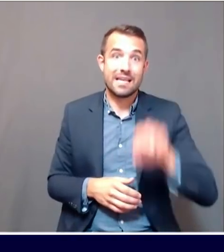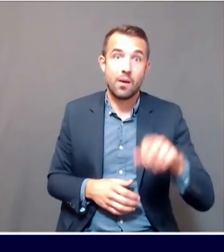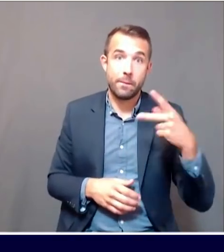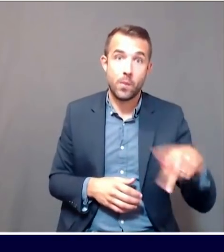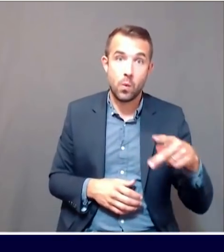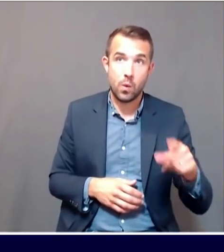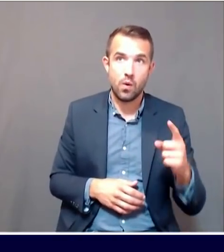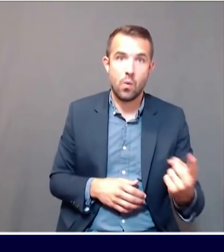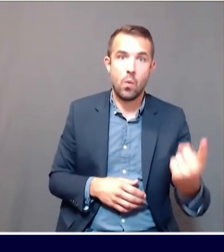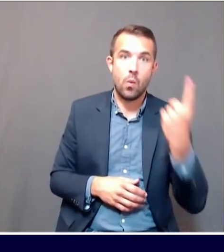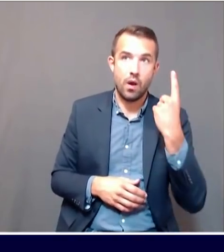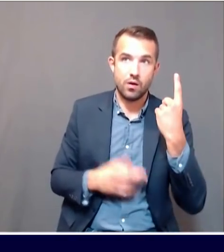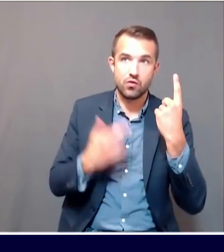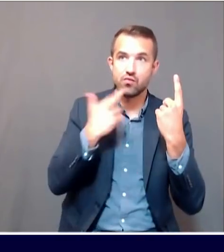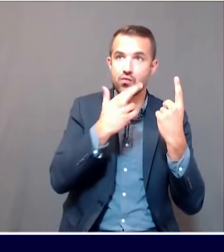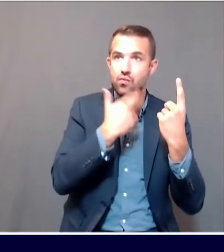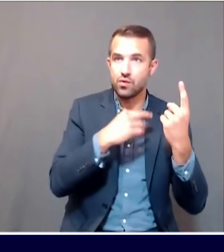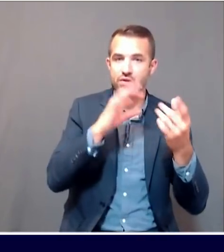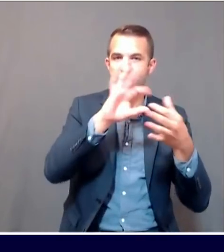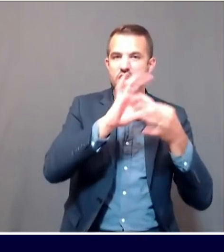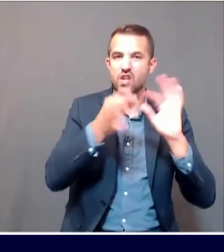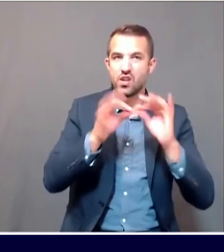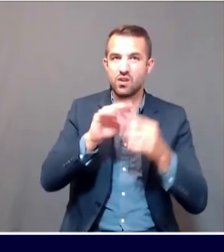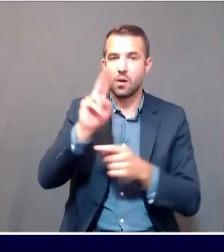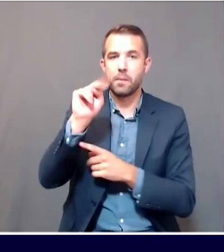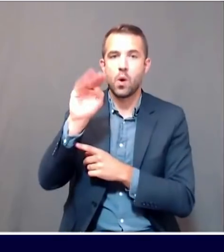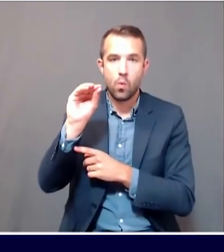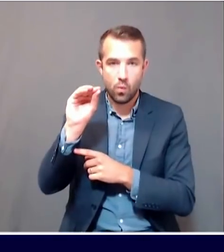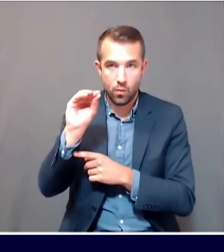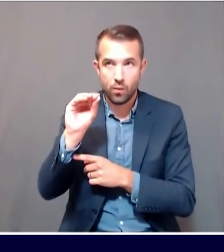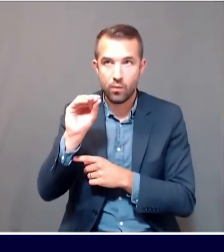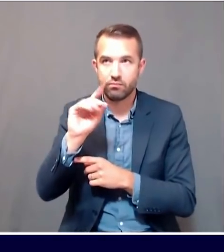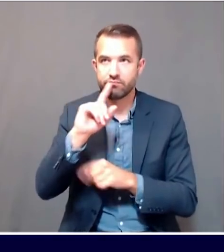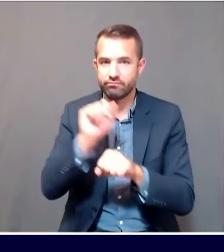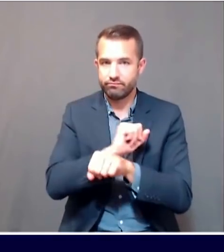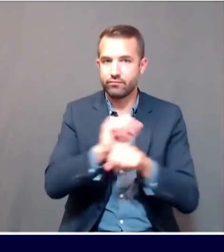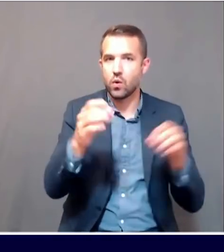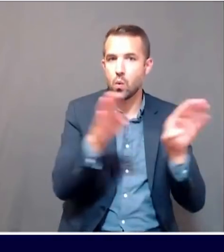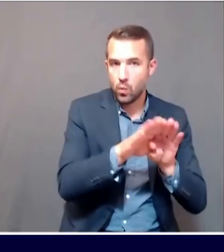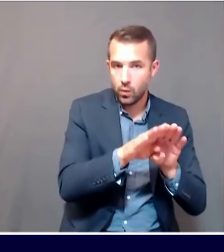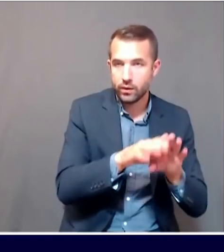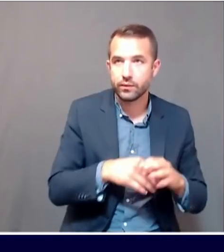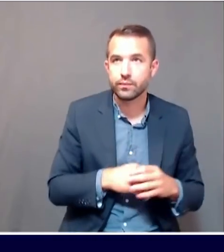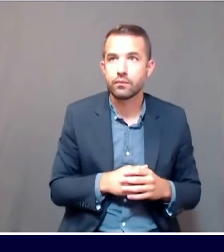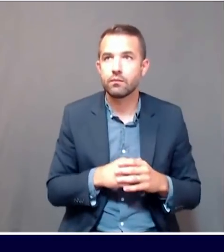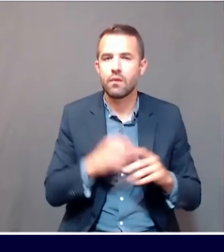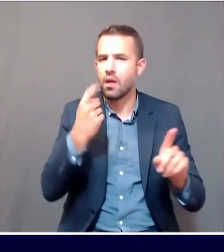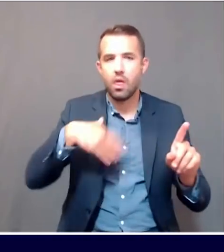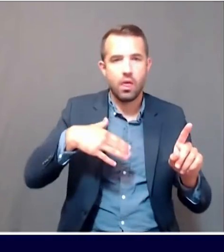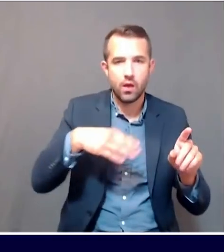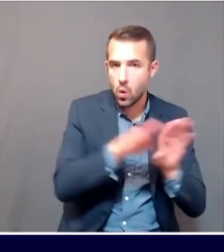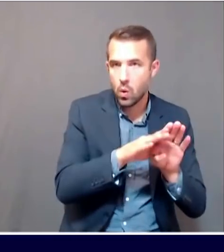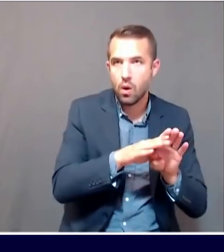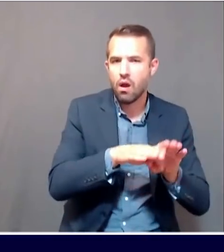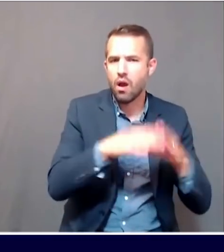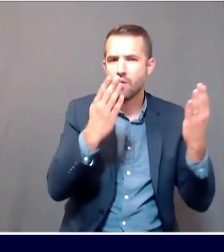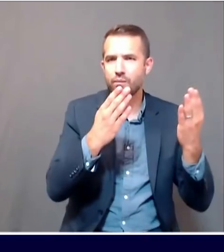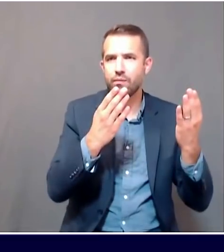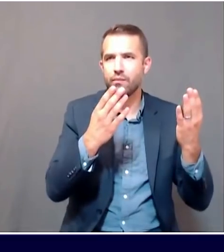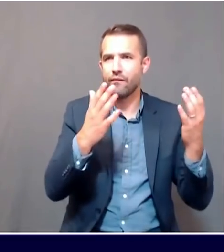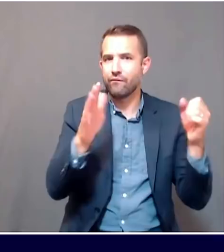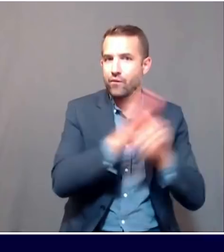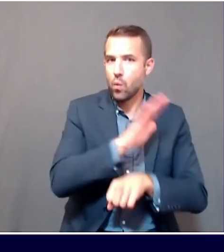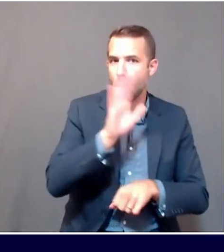did a full cleaning, they said, over 2 days, but never closed. So 2 very different responses. Does the CDC believe that a food establishment